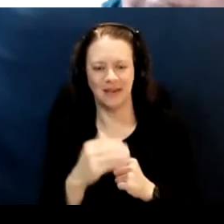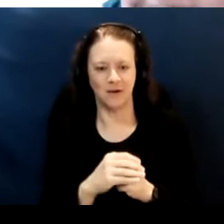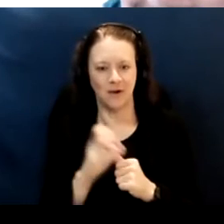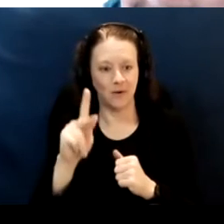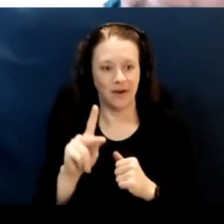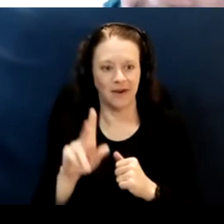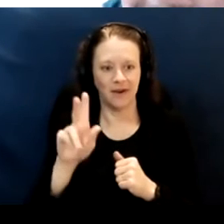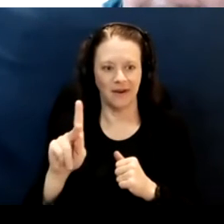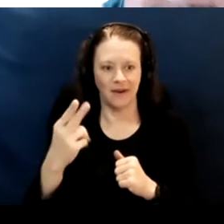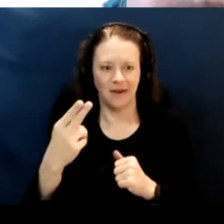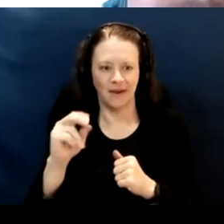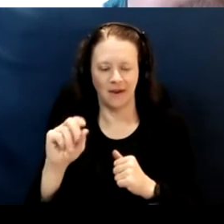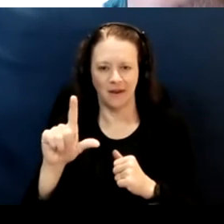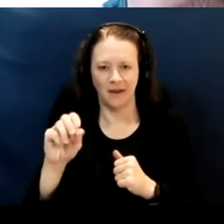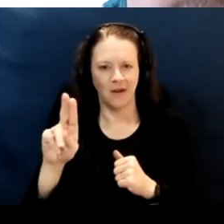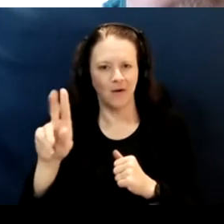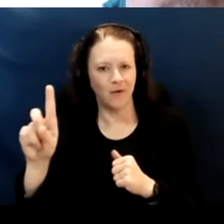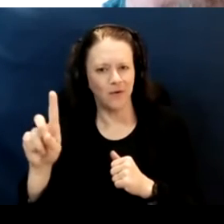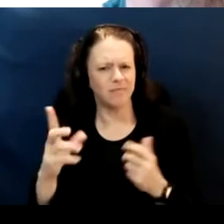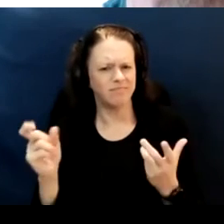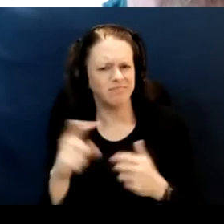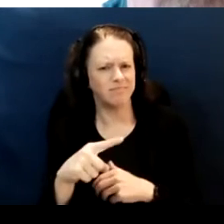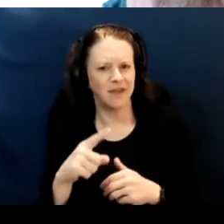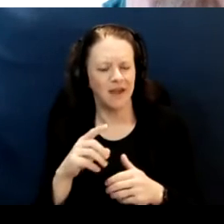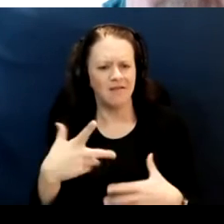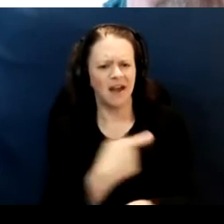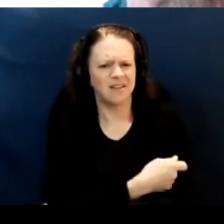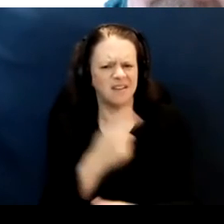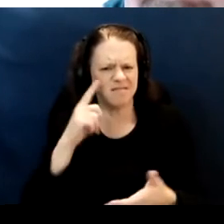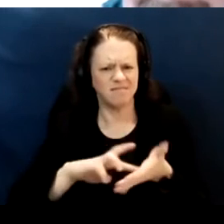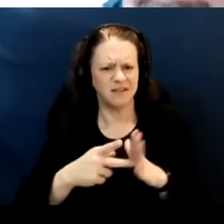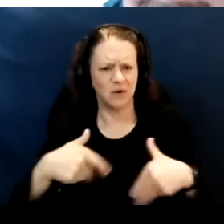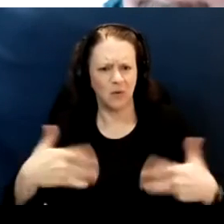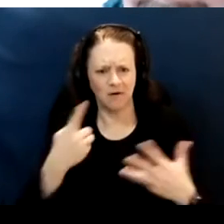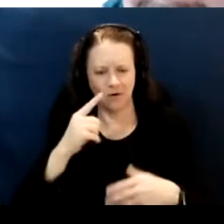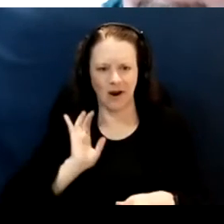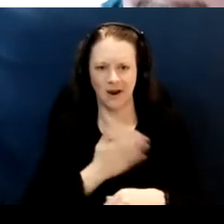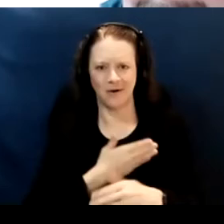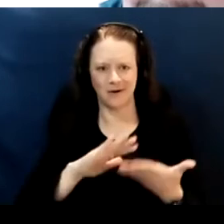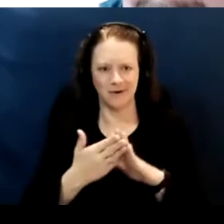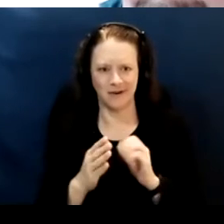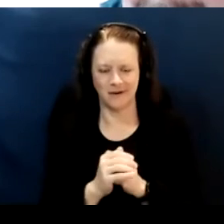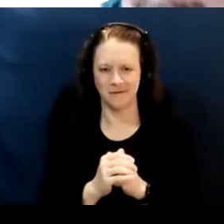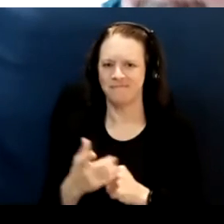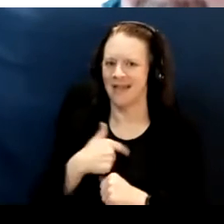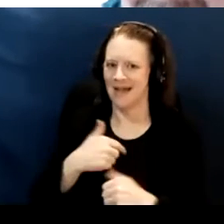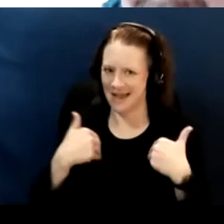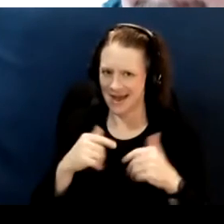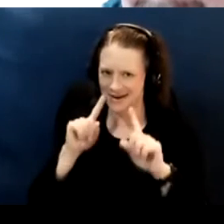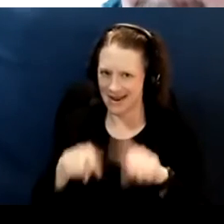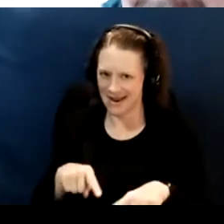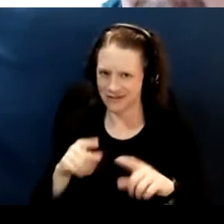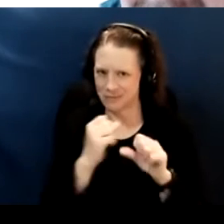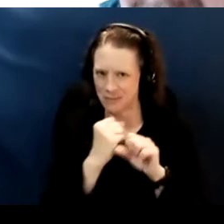Kholoud, what does vaccination mean for our community? So I had an answer prepared for you, but then